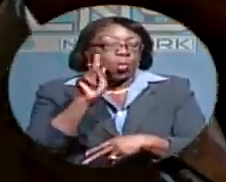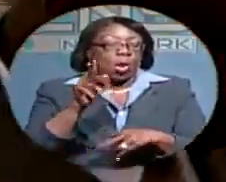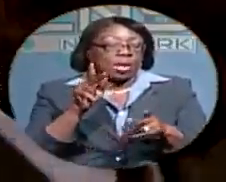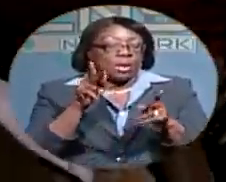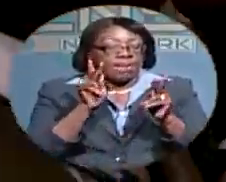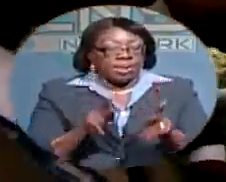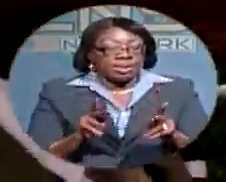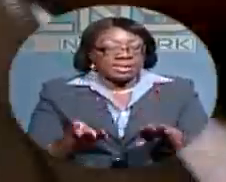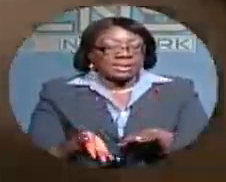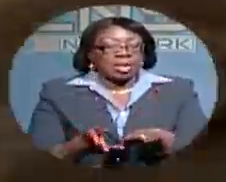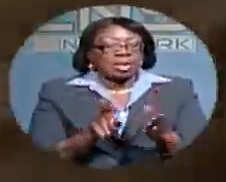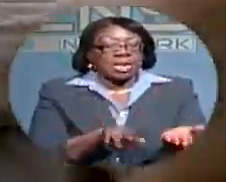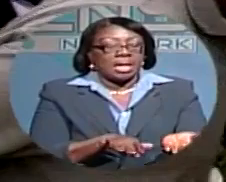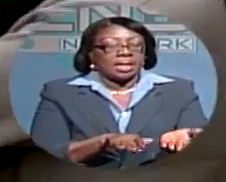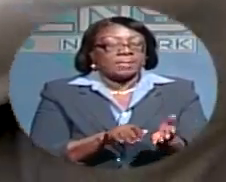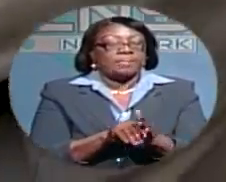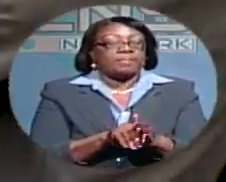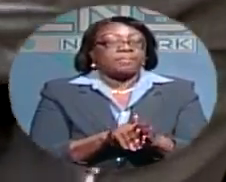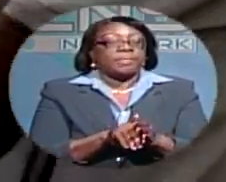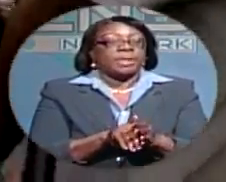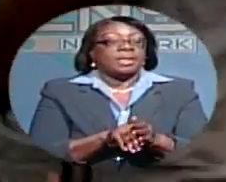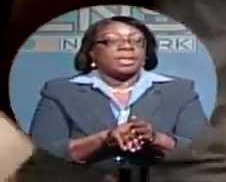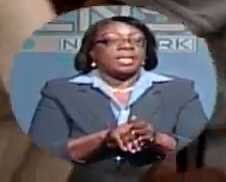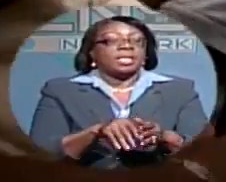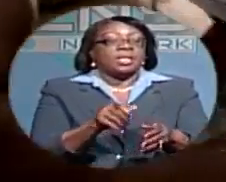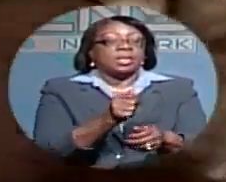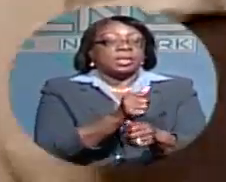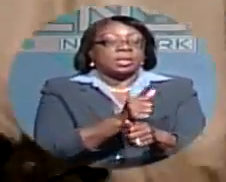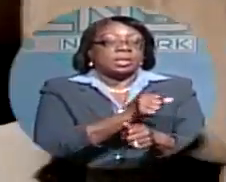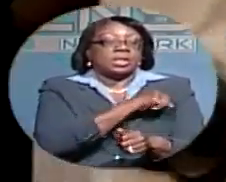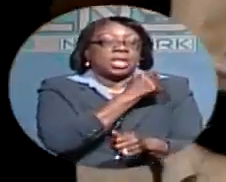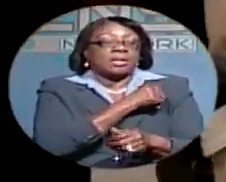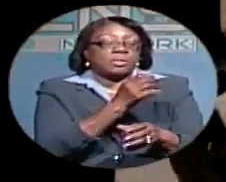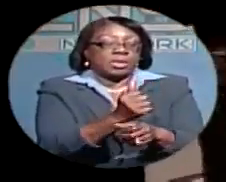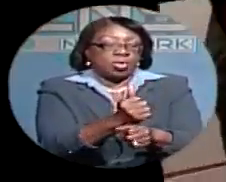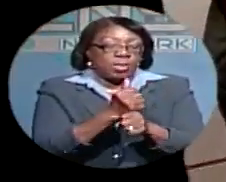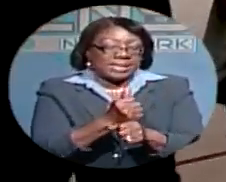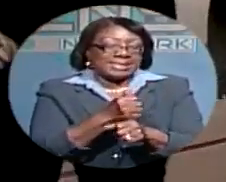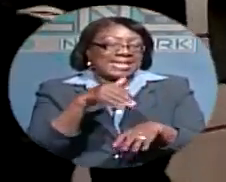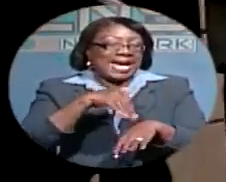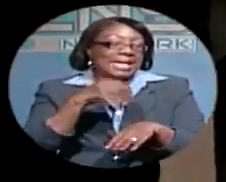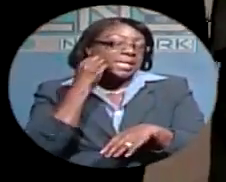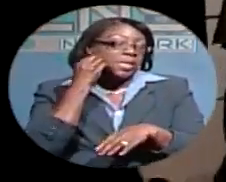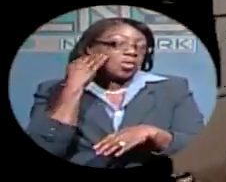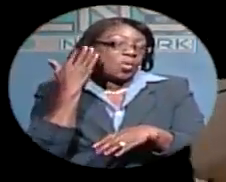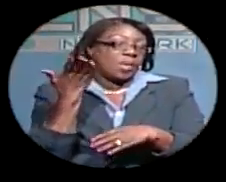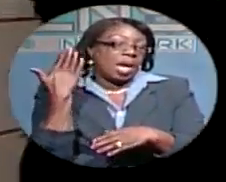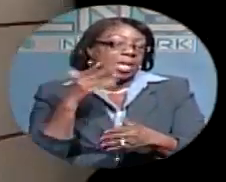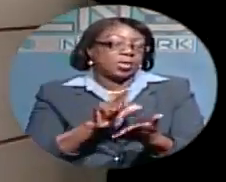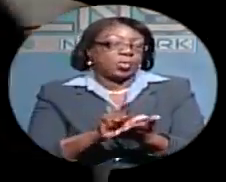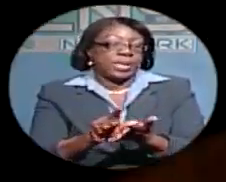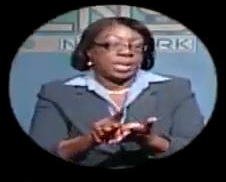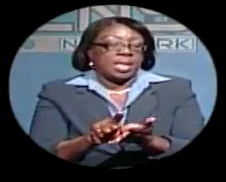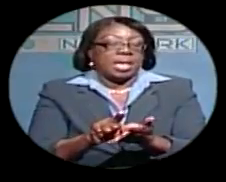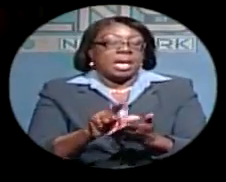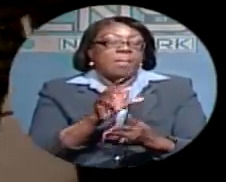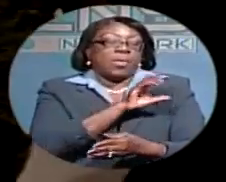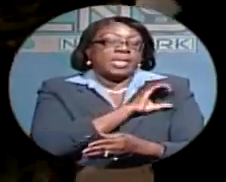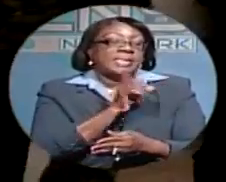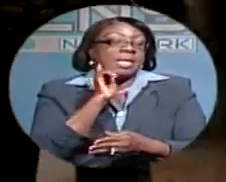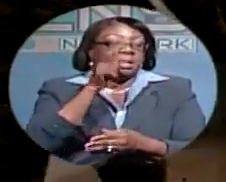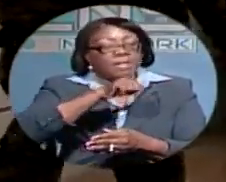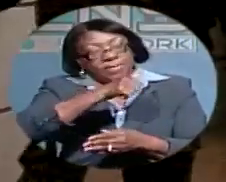all-points bulletin was issued for Stubbs. He was later arrested at his Richland Park home. Police are also looking for another man in connection with that